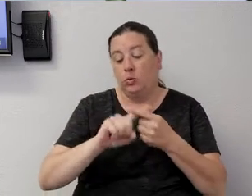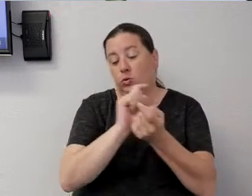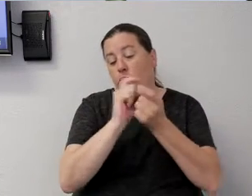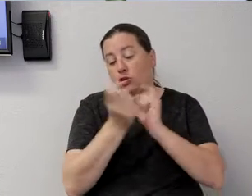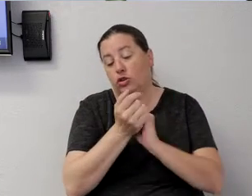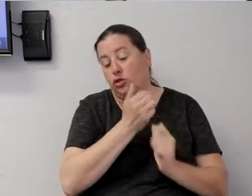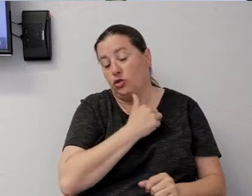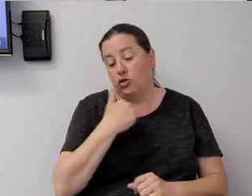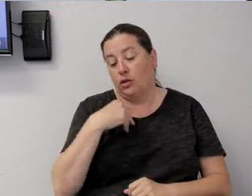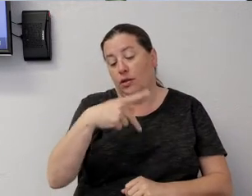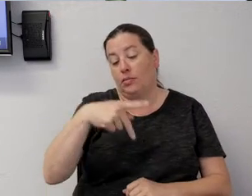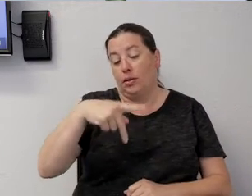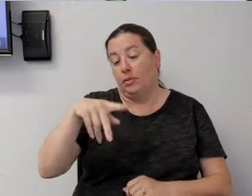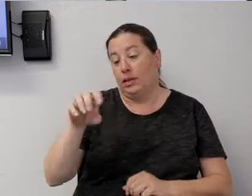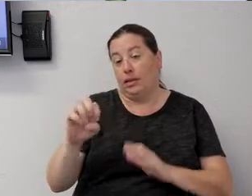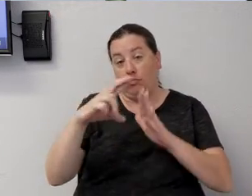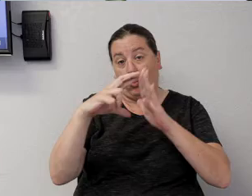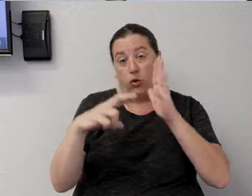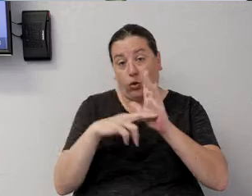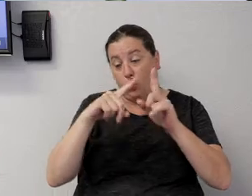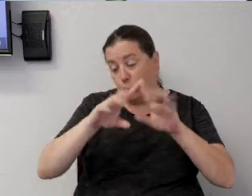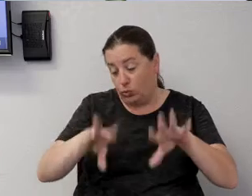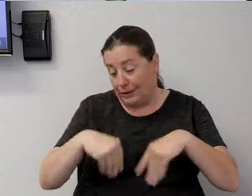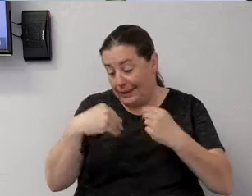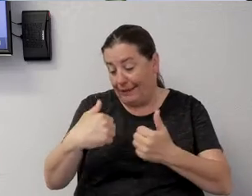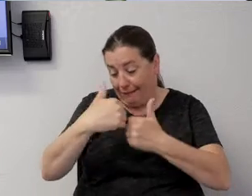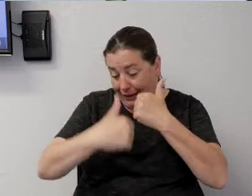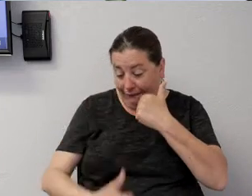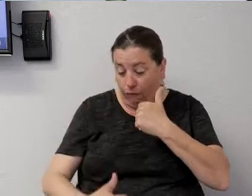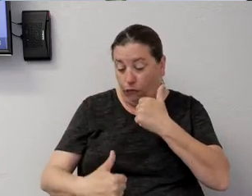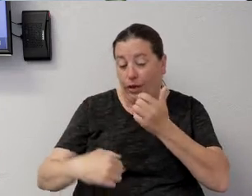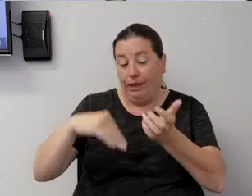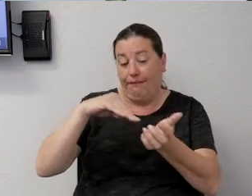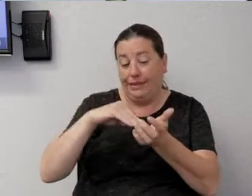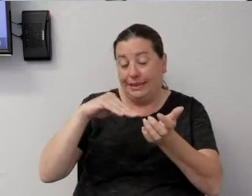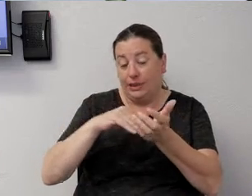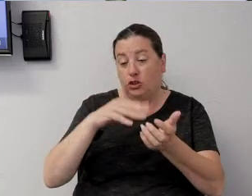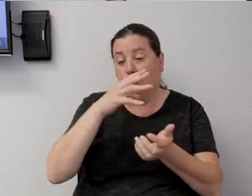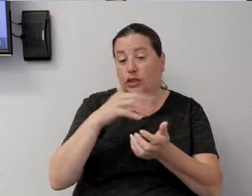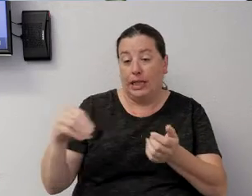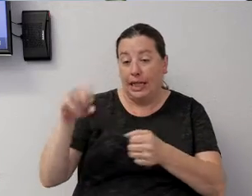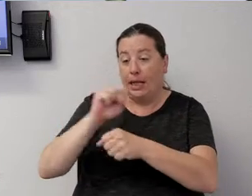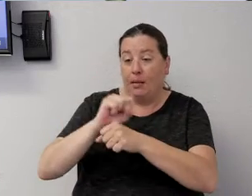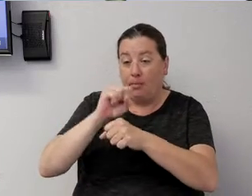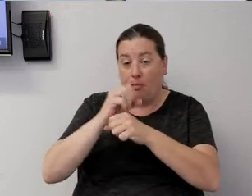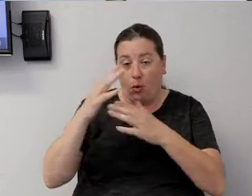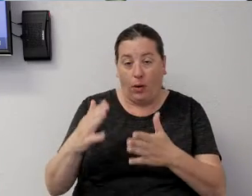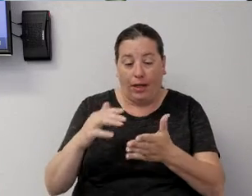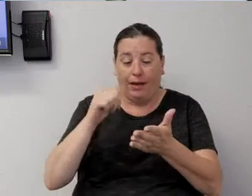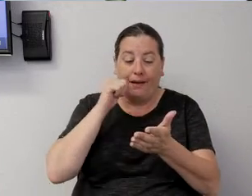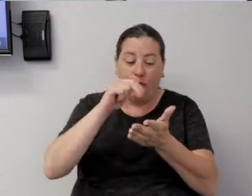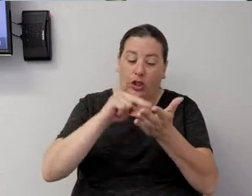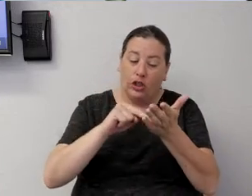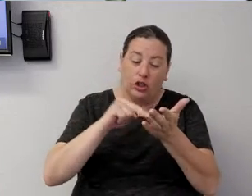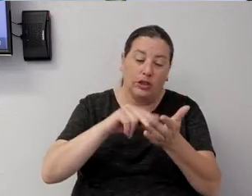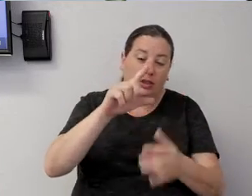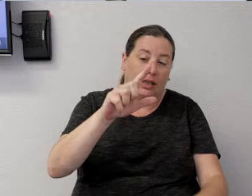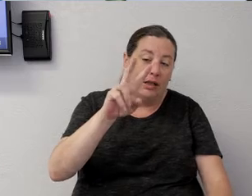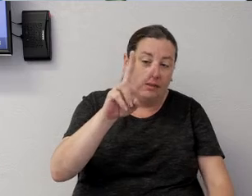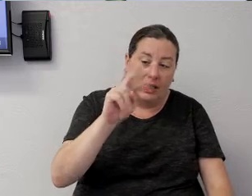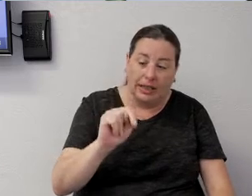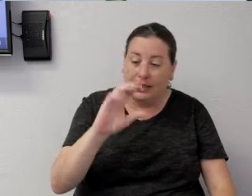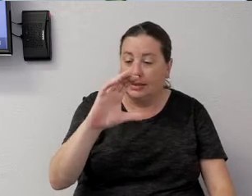protocol to give every single physician and employee, every nurse, LVN,